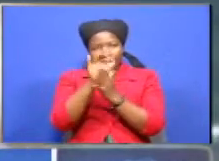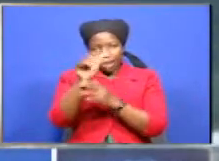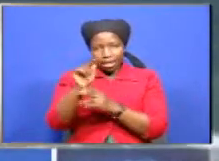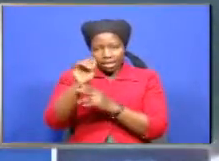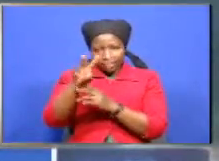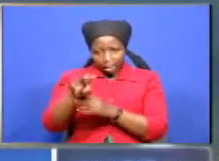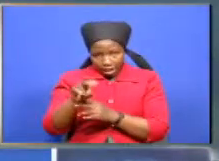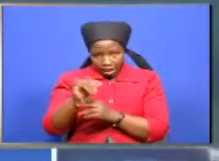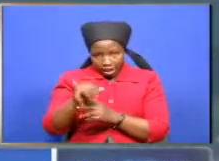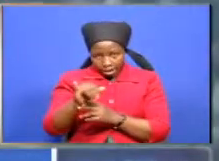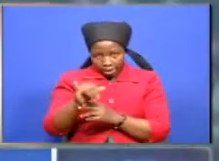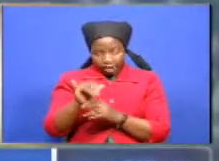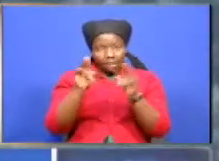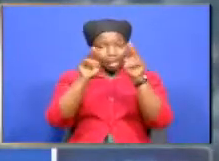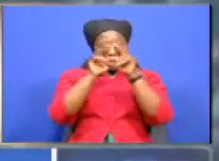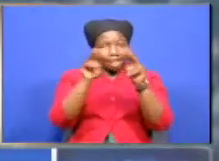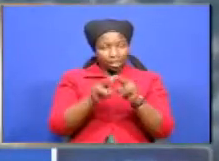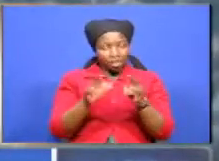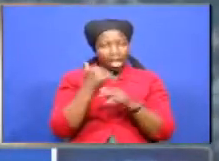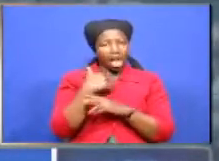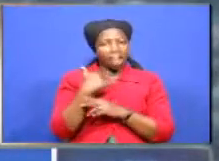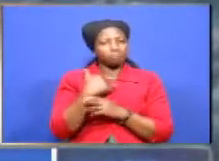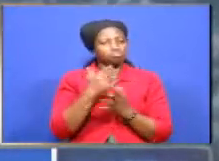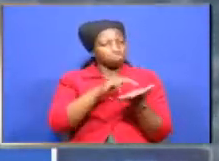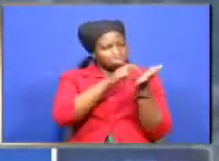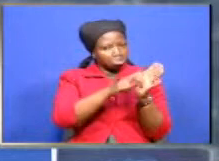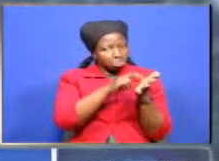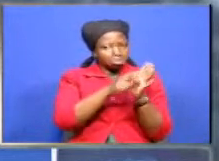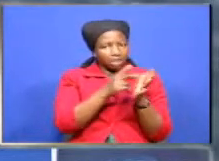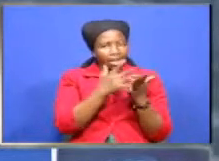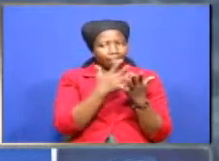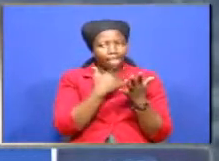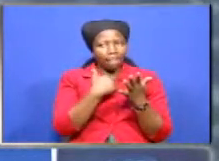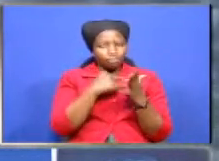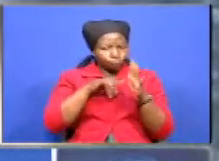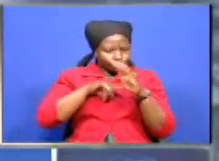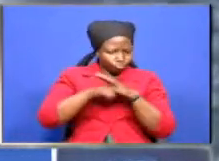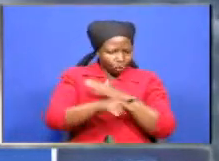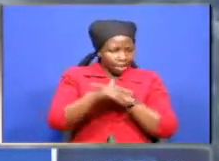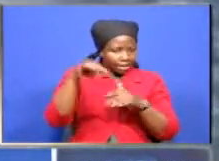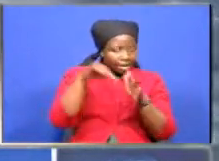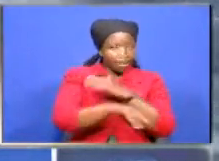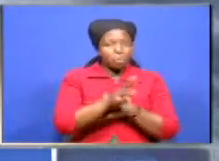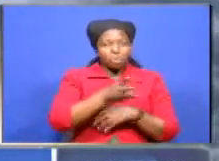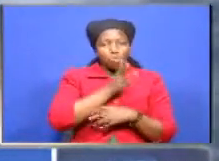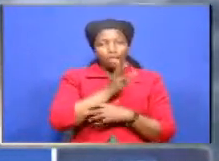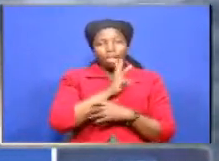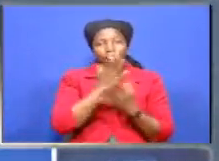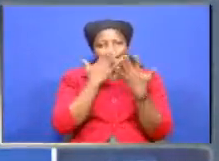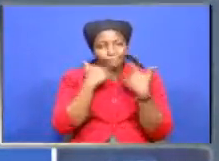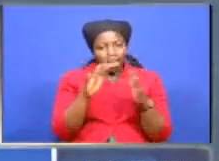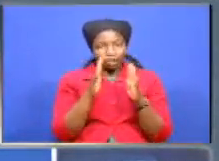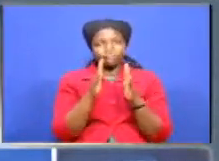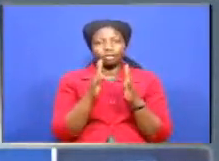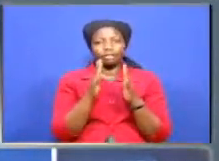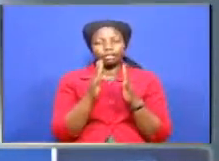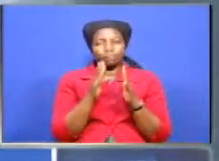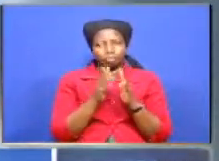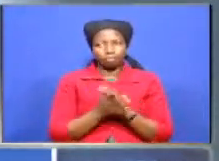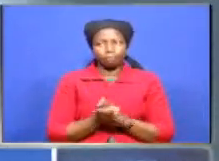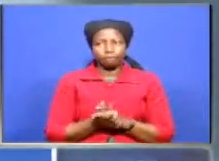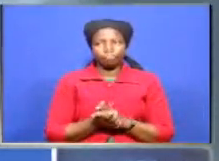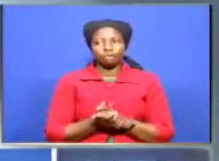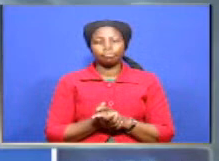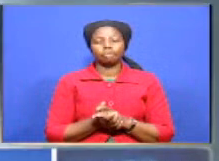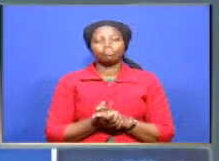Brooks International has, through contracts to Deepwater Explorer TGS, completed an offshore multi-beam phase at the offshore in the